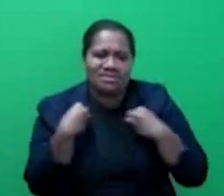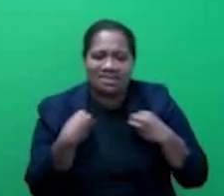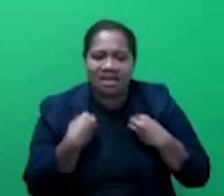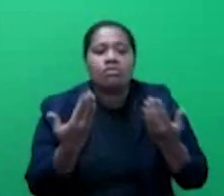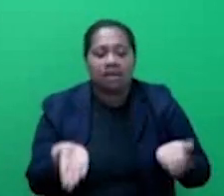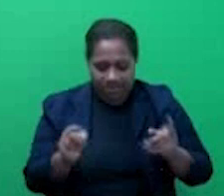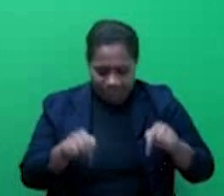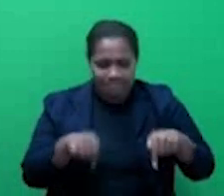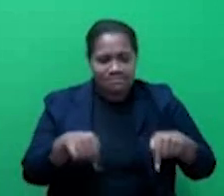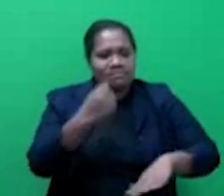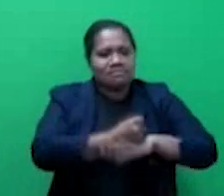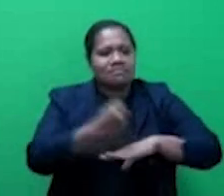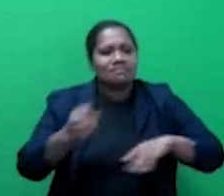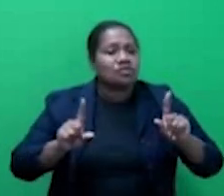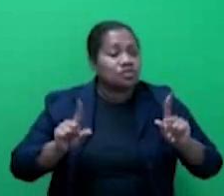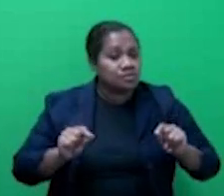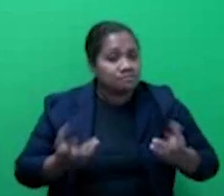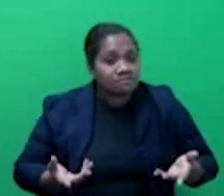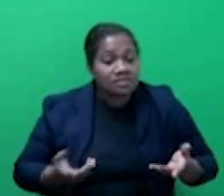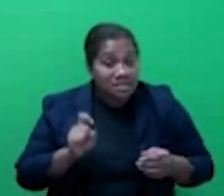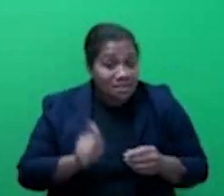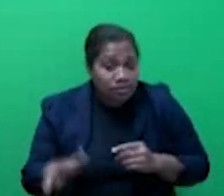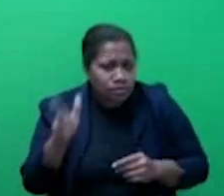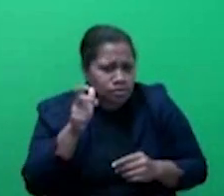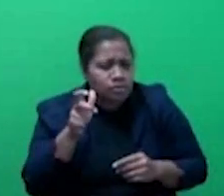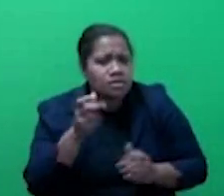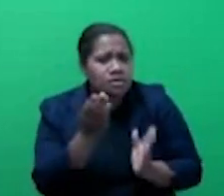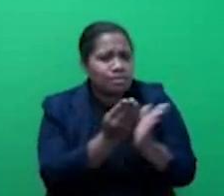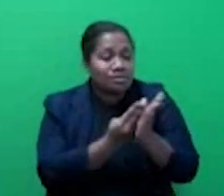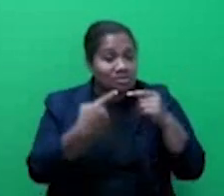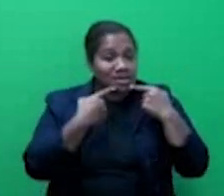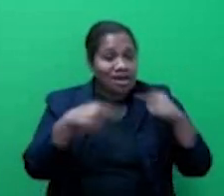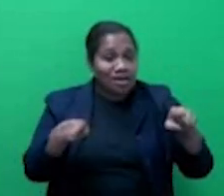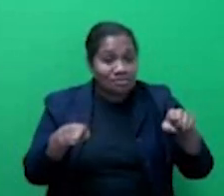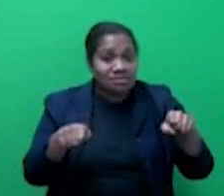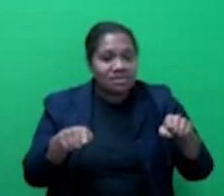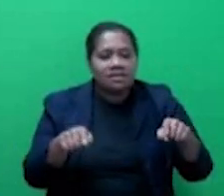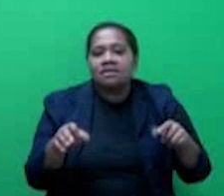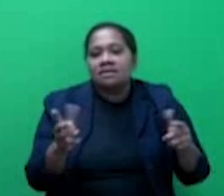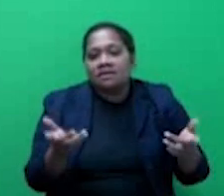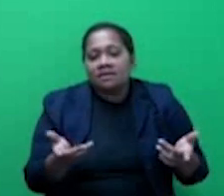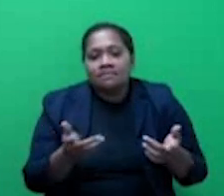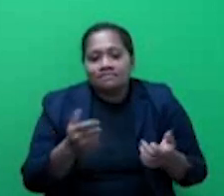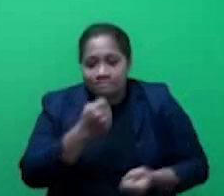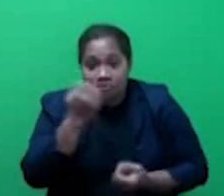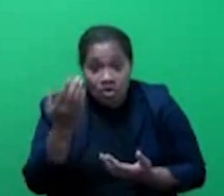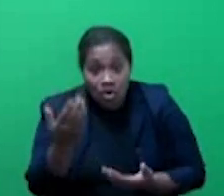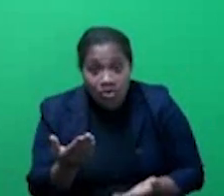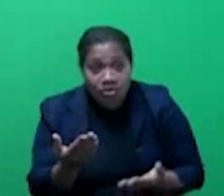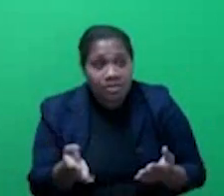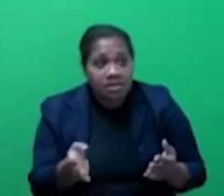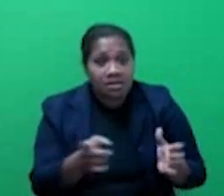this government is doing. If you have heard the budget which was announced by the Honorable